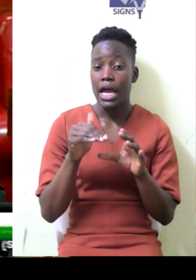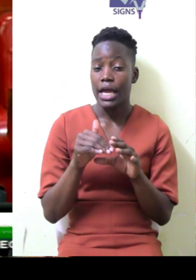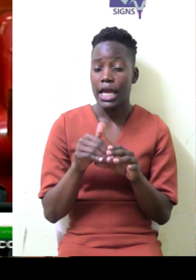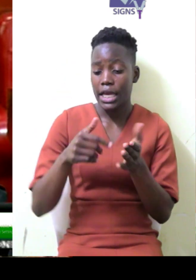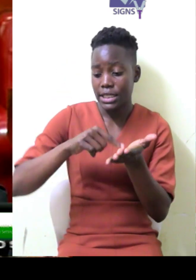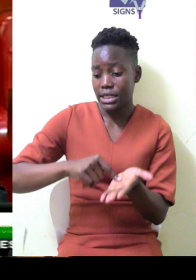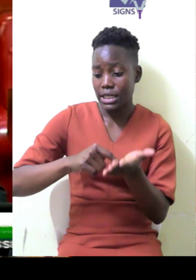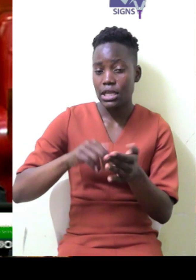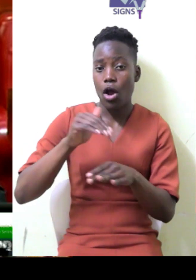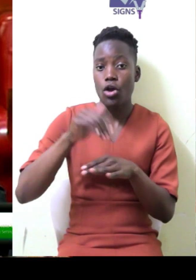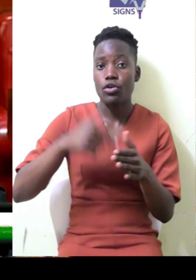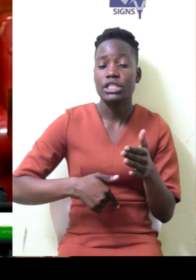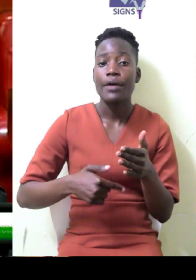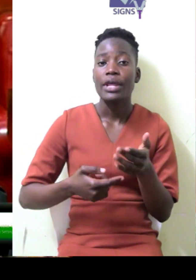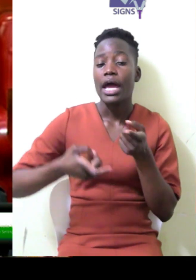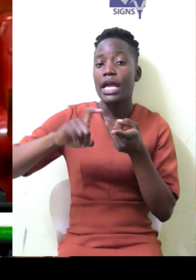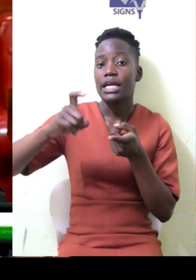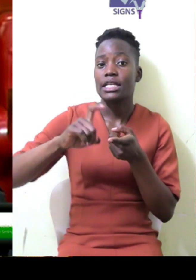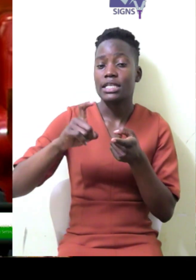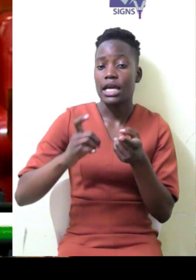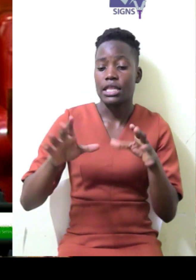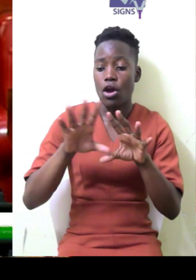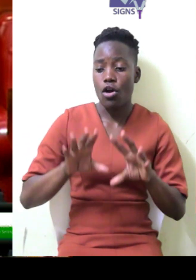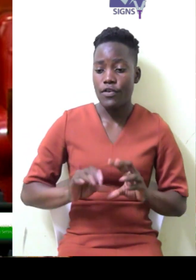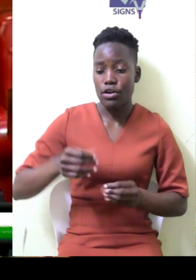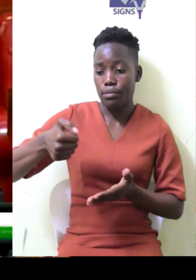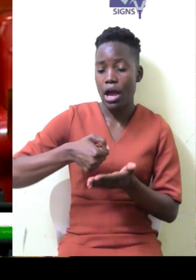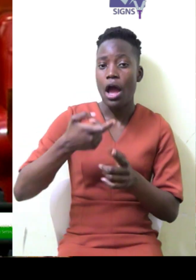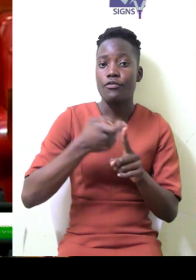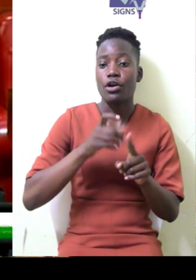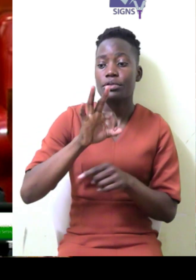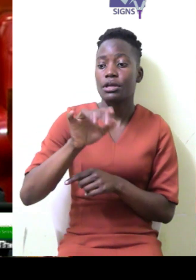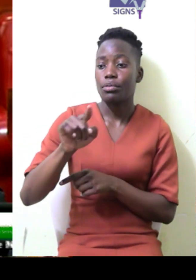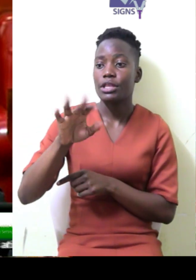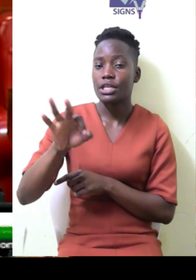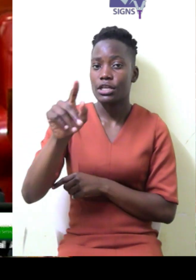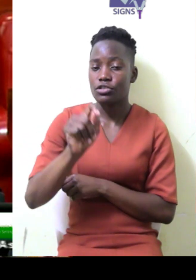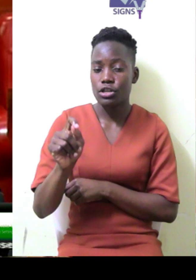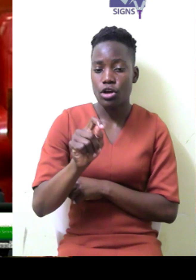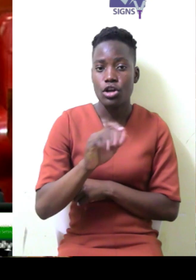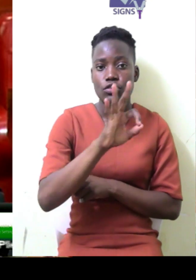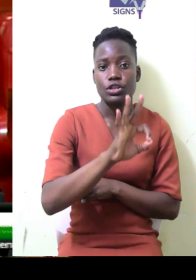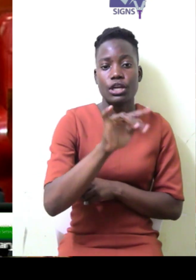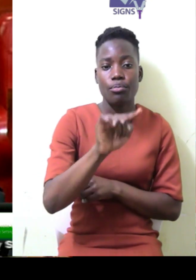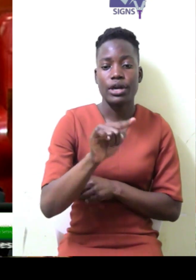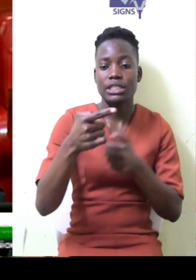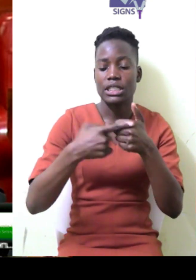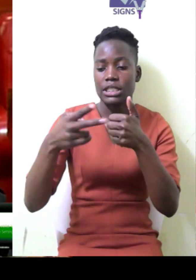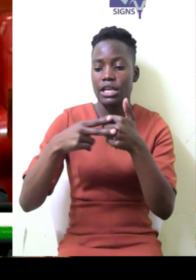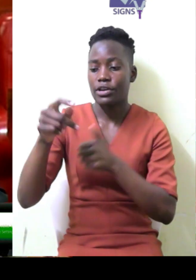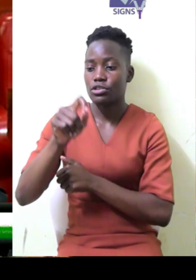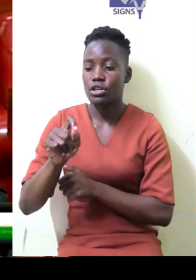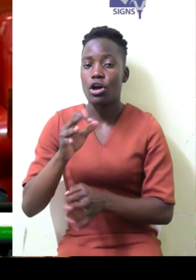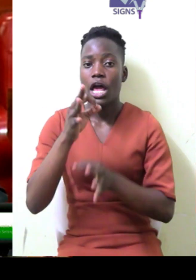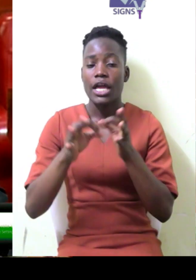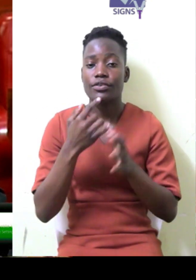on increasing the overall budget from 3.3 trillion, which it was in the previous year, to 3.67 trillion, if you